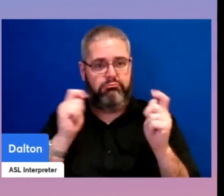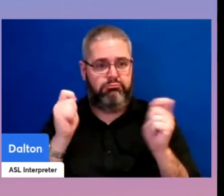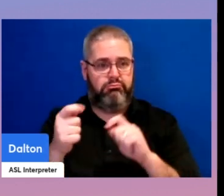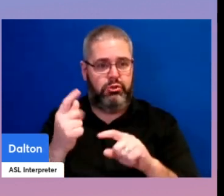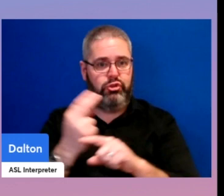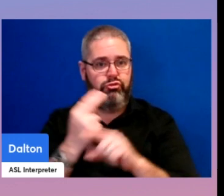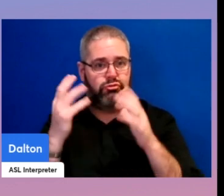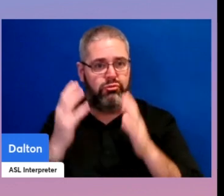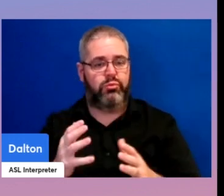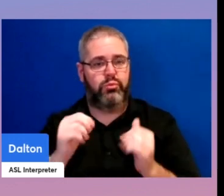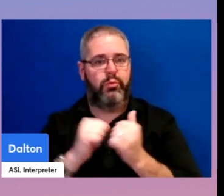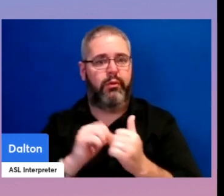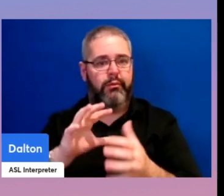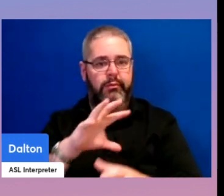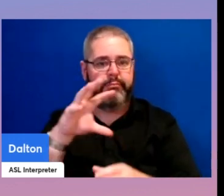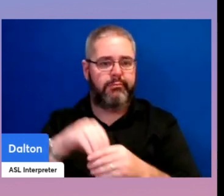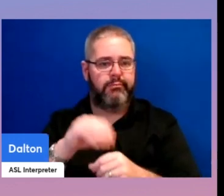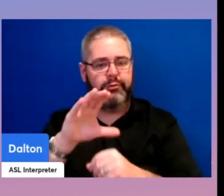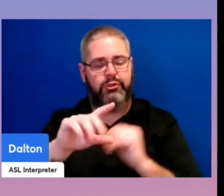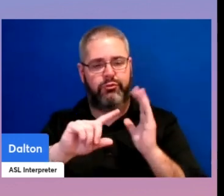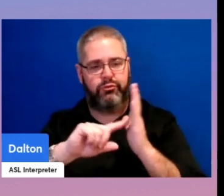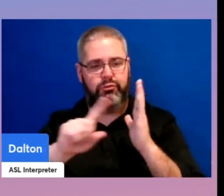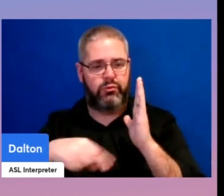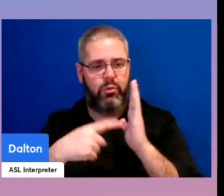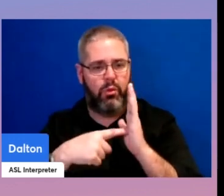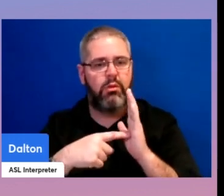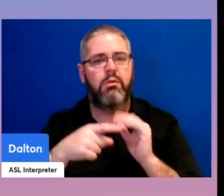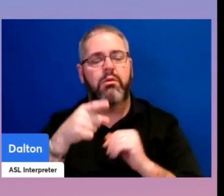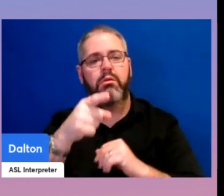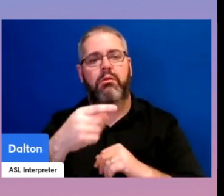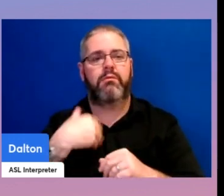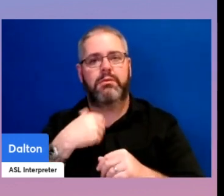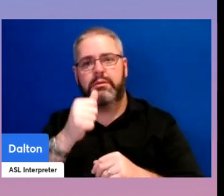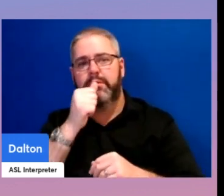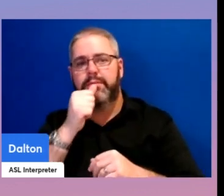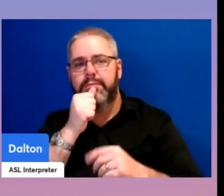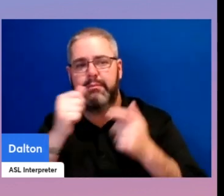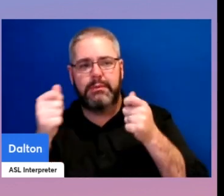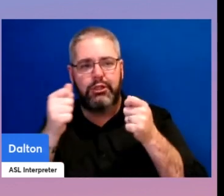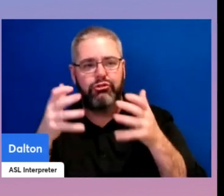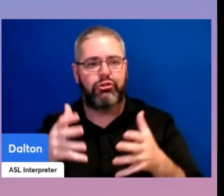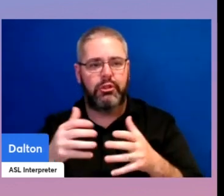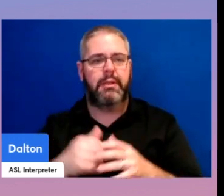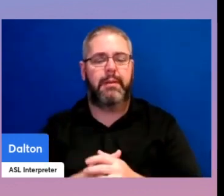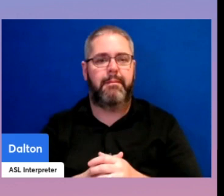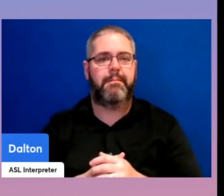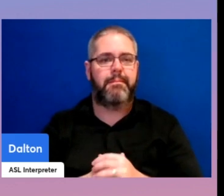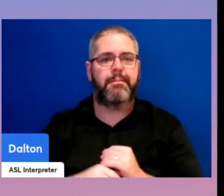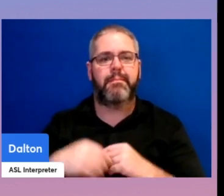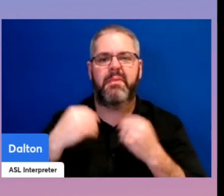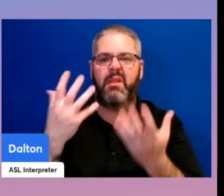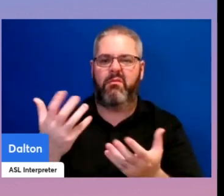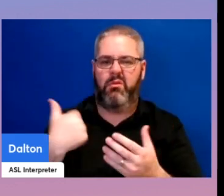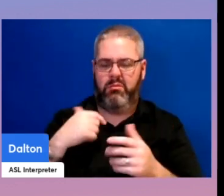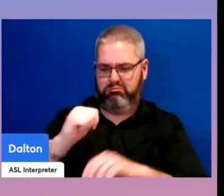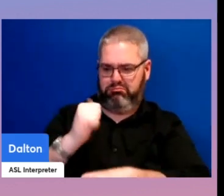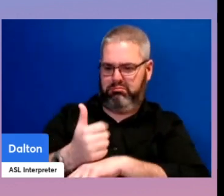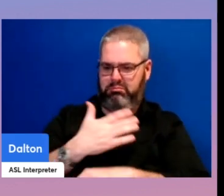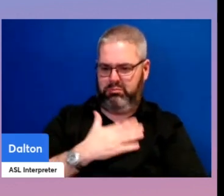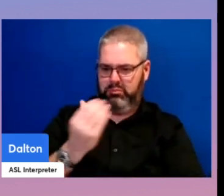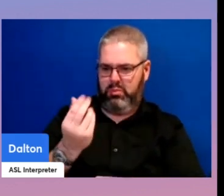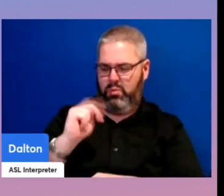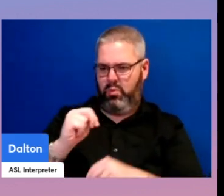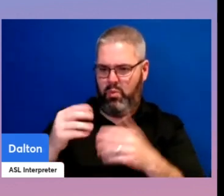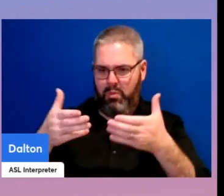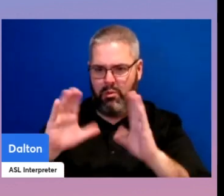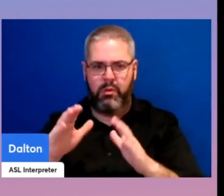with certain role. In this case, it is secret manager. You can give custom permissions as recommended in